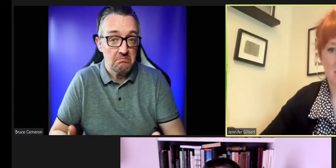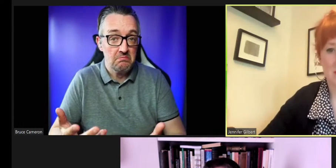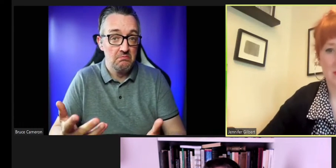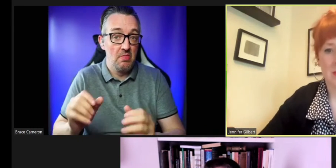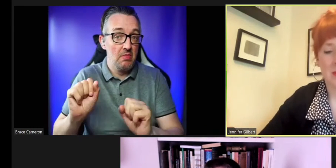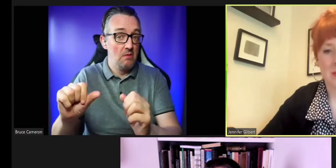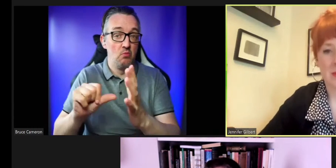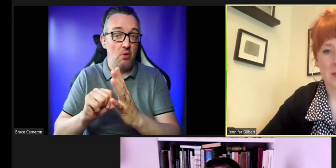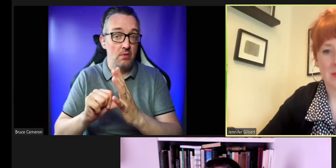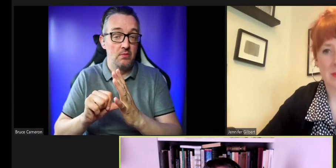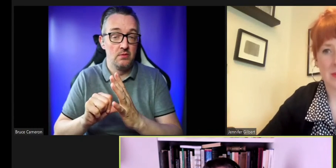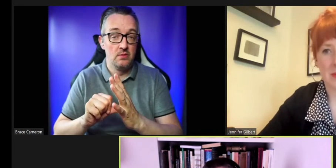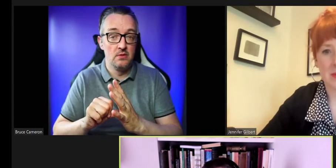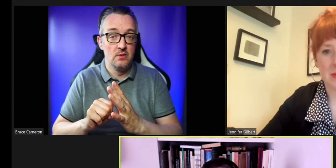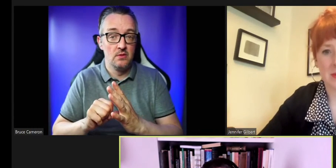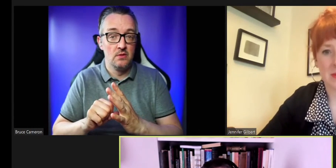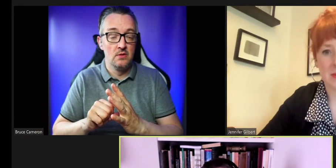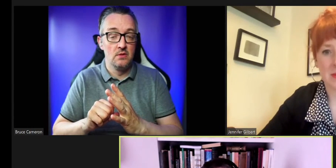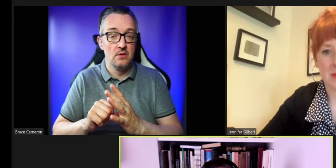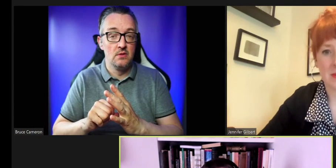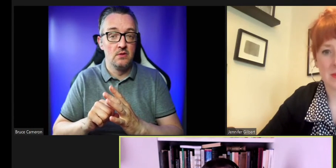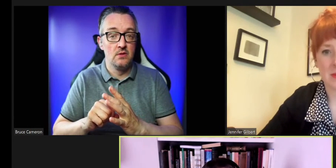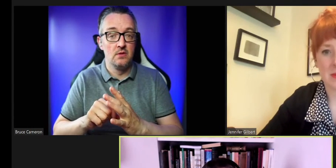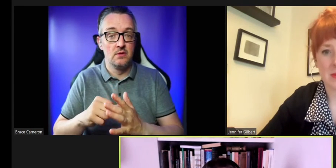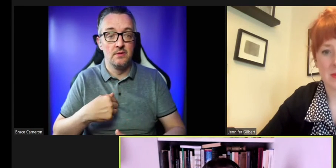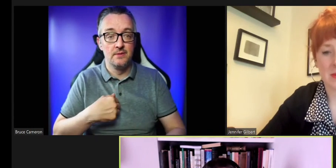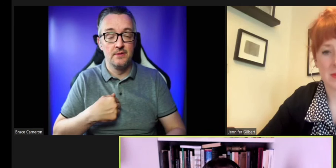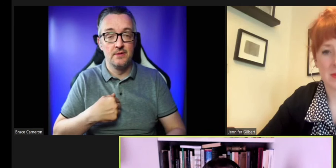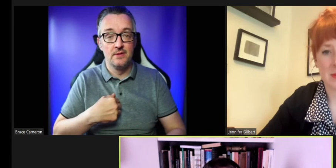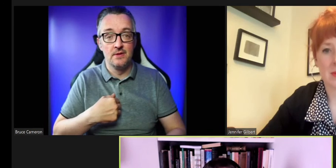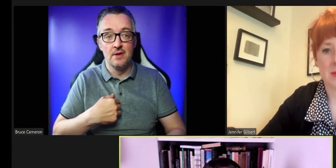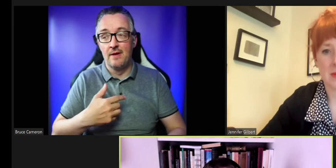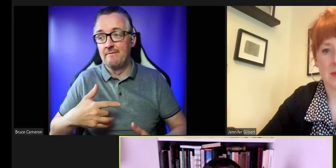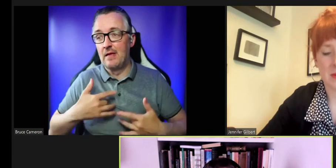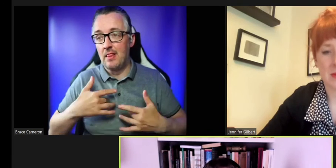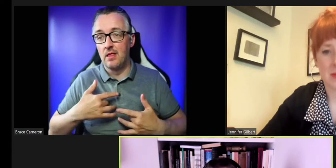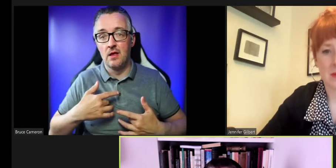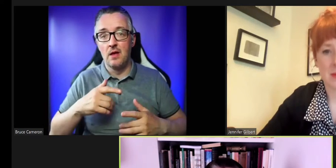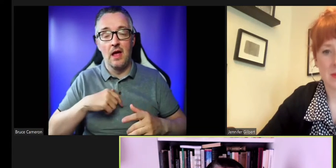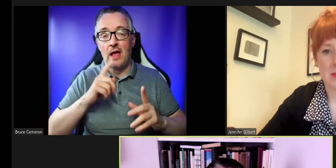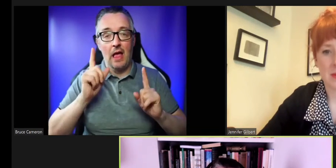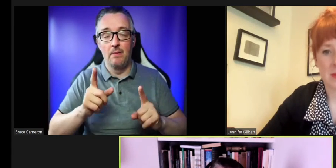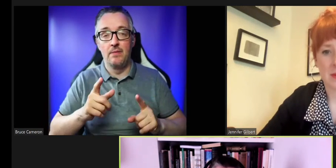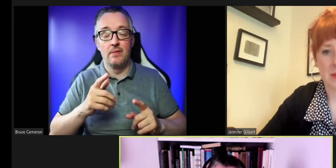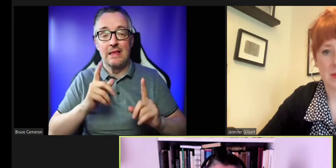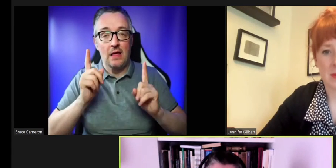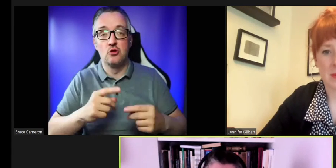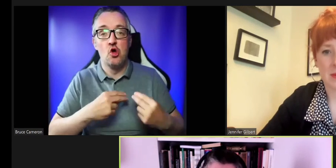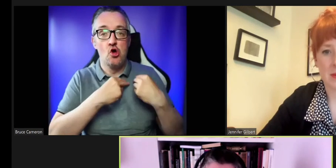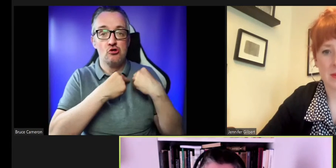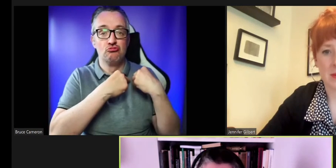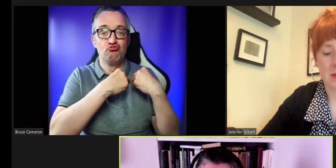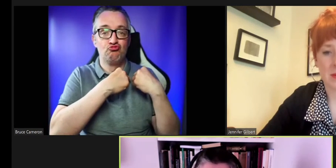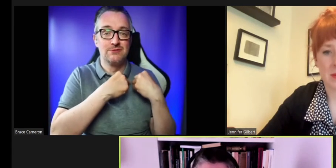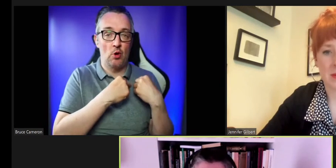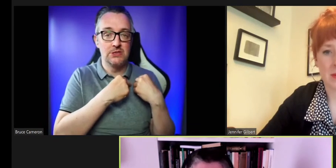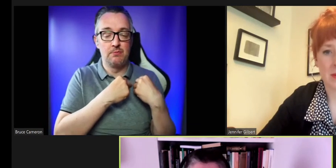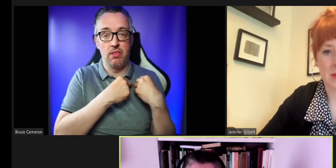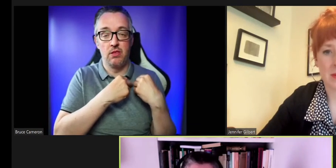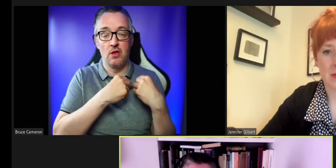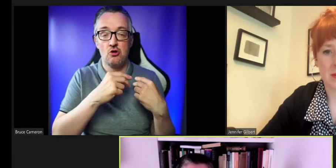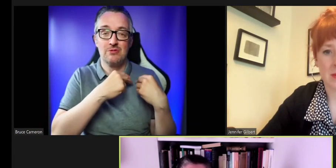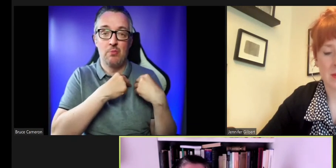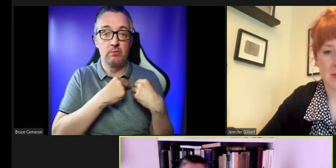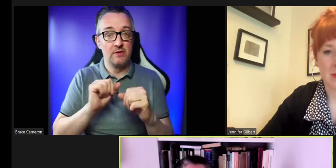I really sort of decided not to take responsibility for other people, and that may sound not helpful. Sorry, magical women, if that's not a